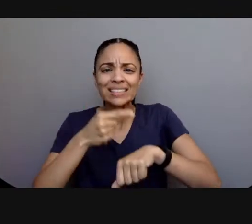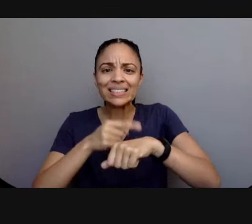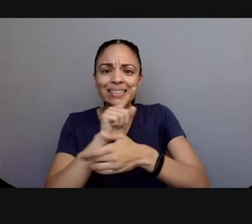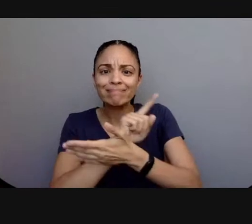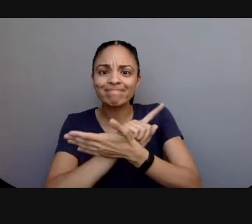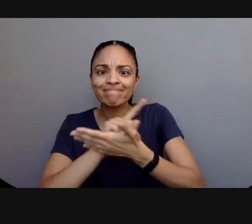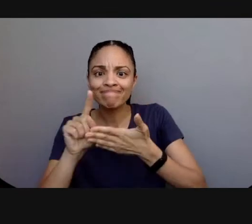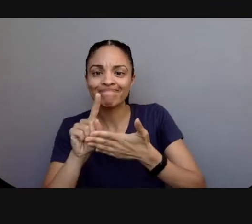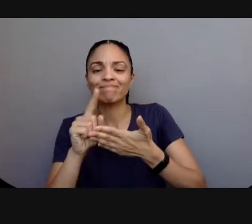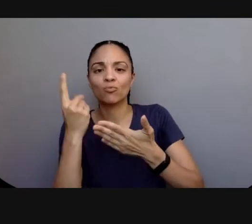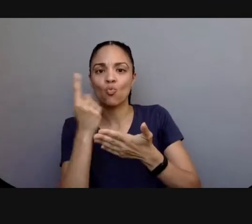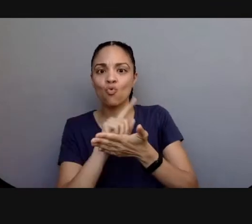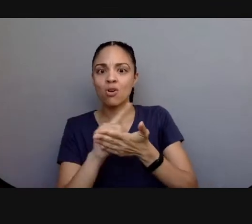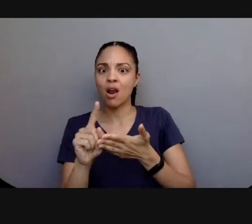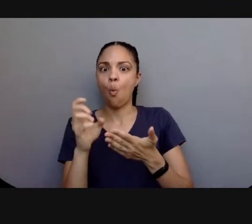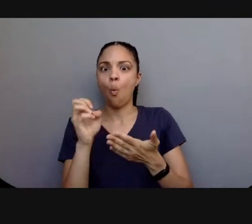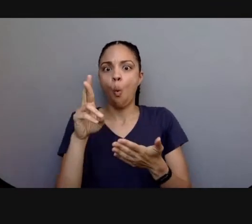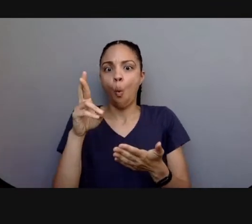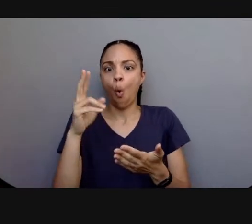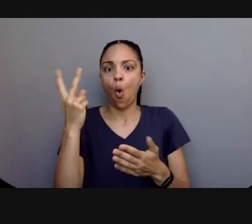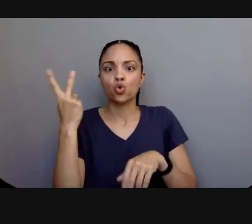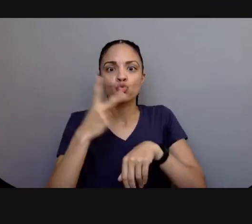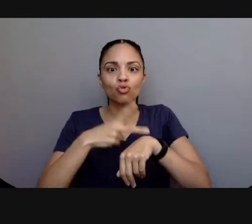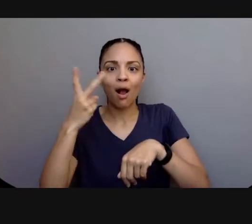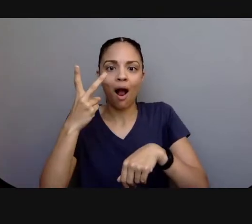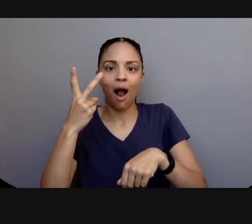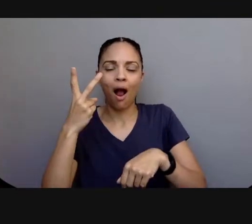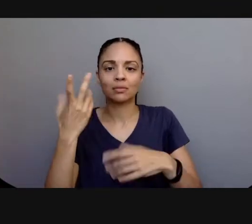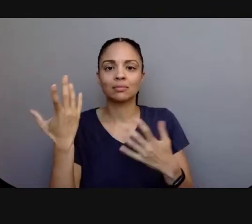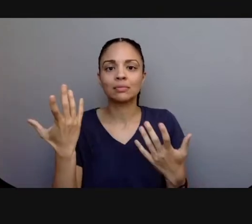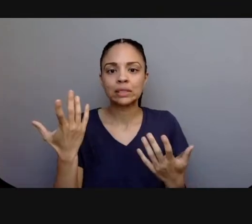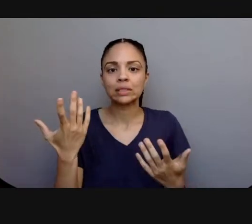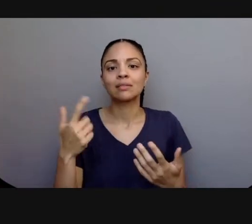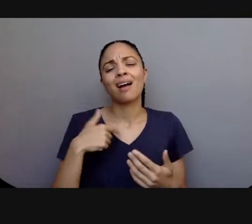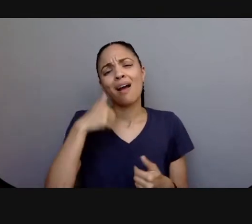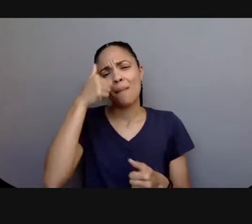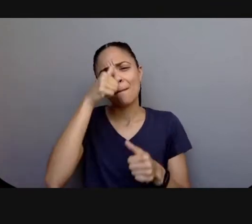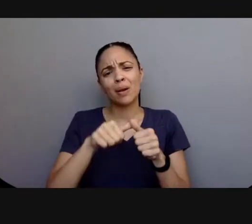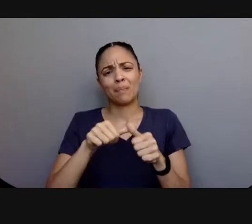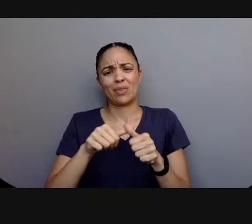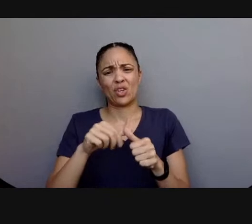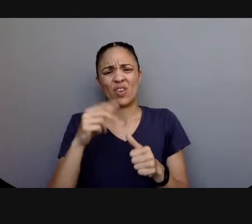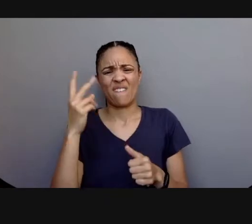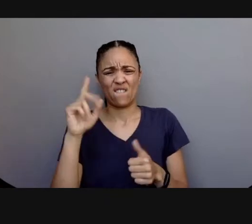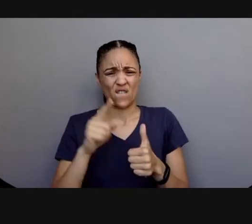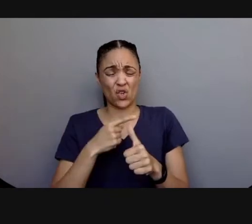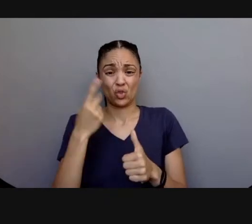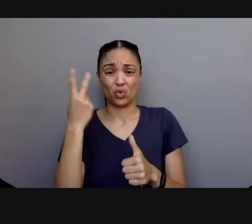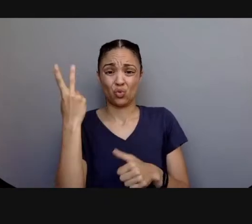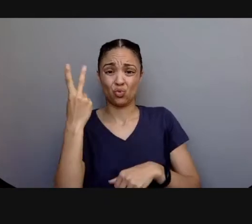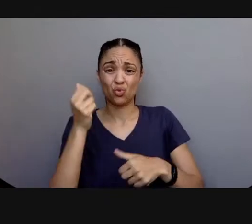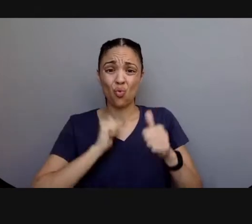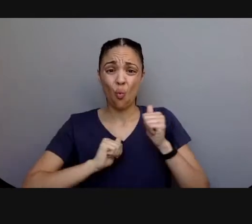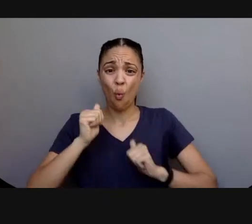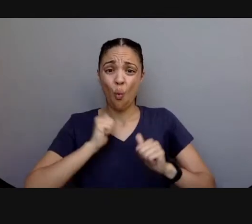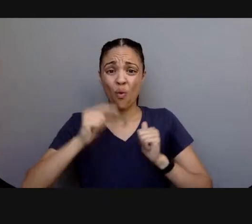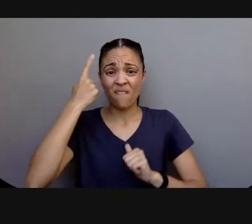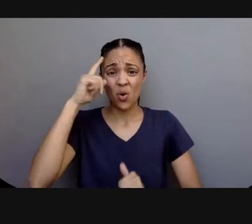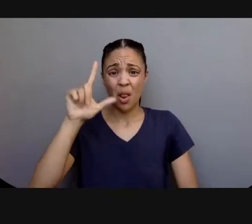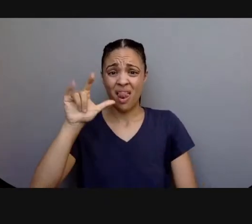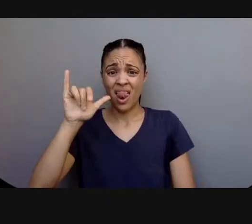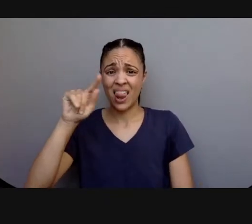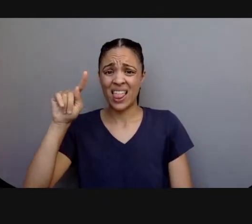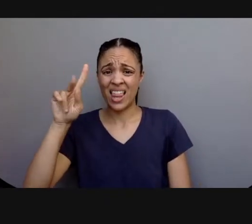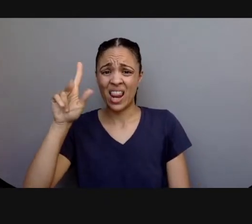twice in a day. I remember I did my first 2 shows on Broadway of Little Mermaid, and I could barely speak after. I almost had to call out of the show for the